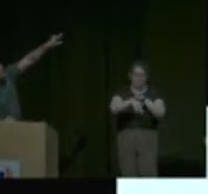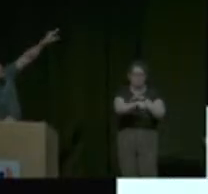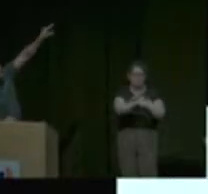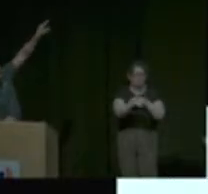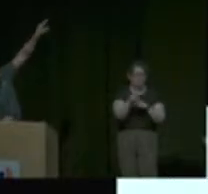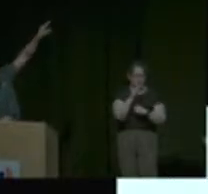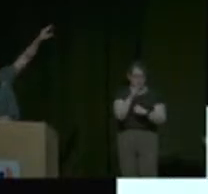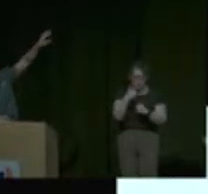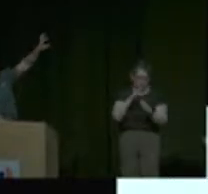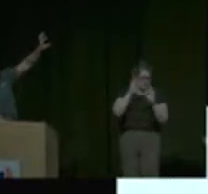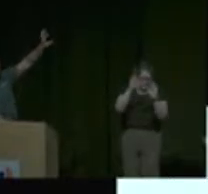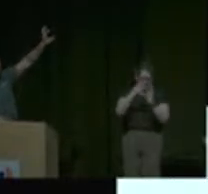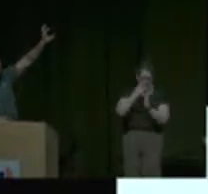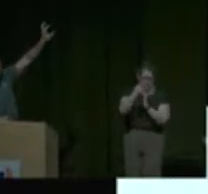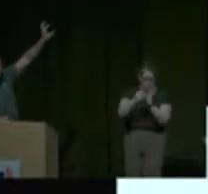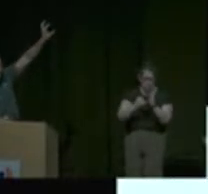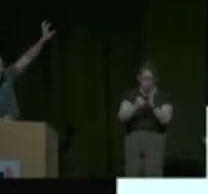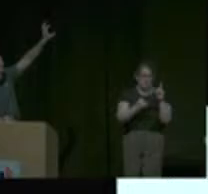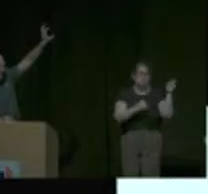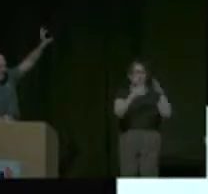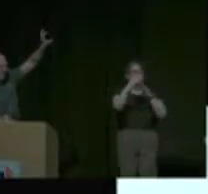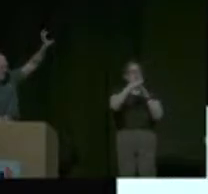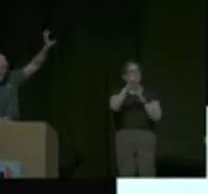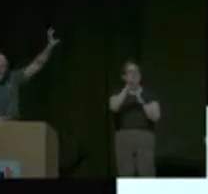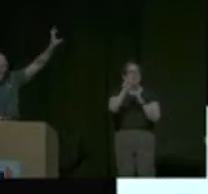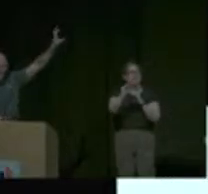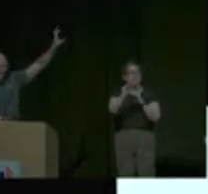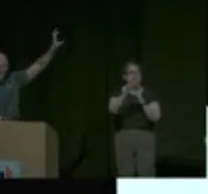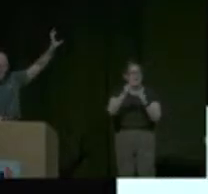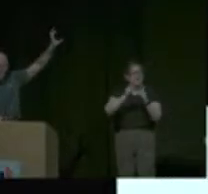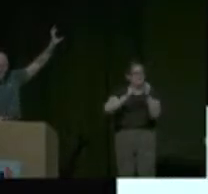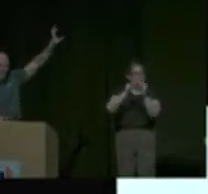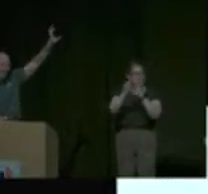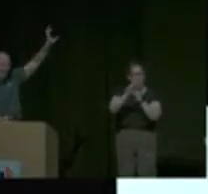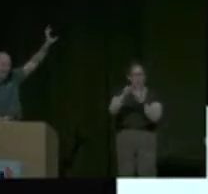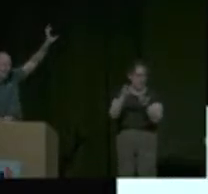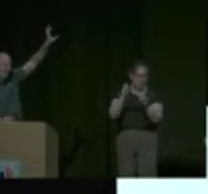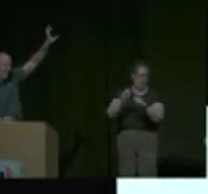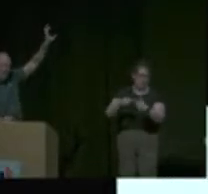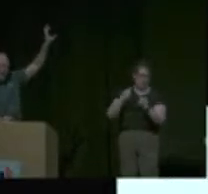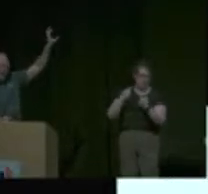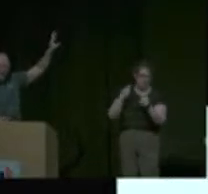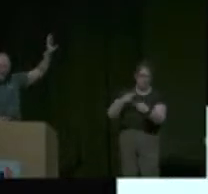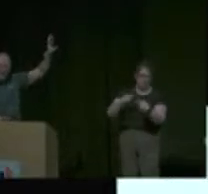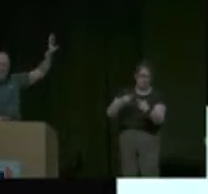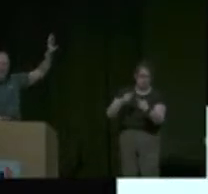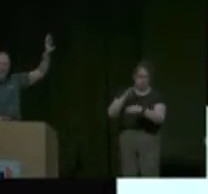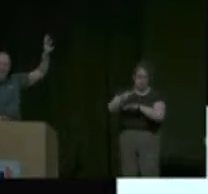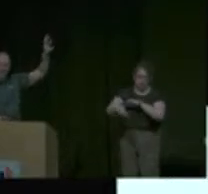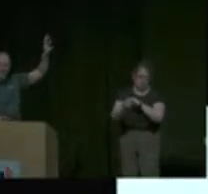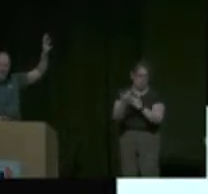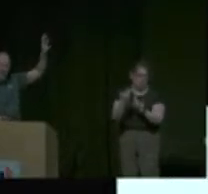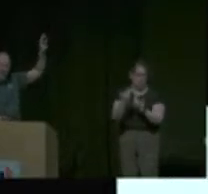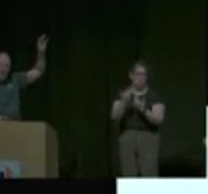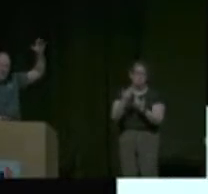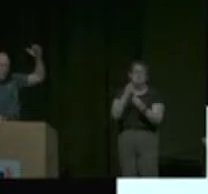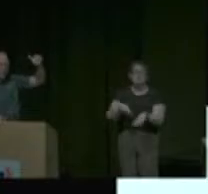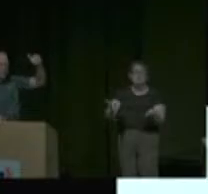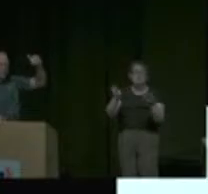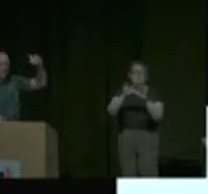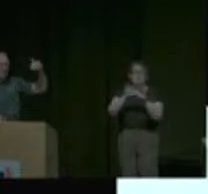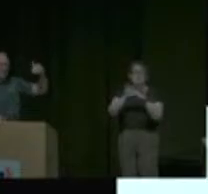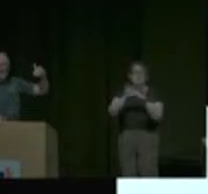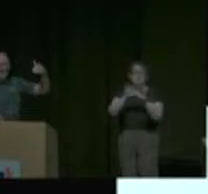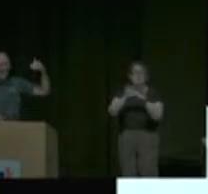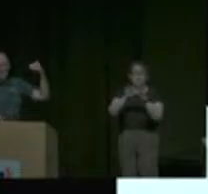they actually build the top of the dam? Well, we can argue about that all night, but the important part of this is we are